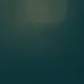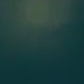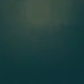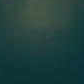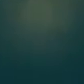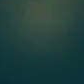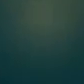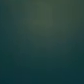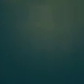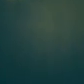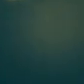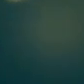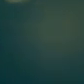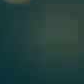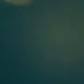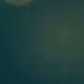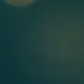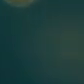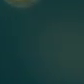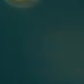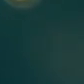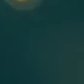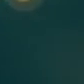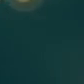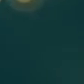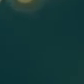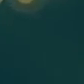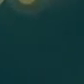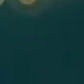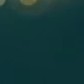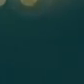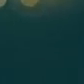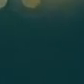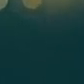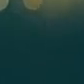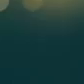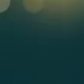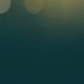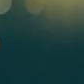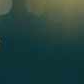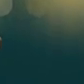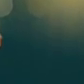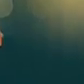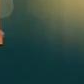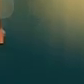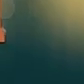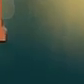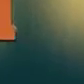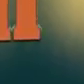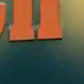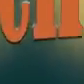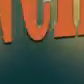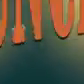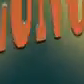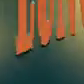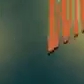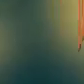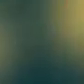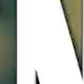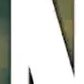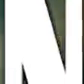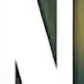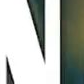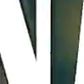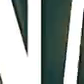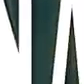Live from the Christian Bible Baptist Church studio, your favorite noontime show, The Baptist Lunch,